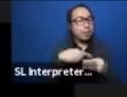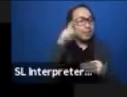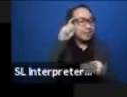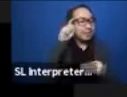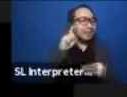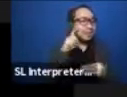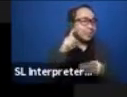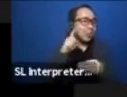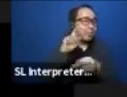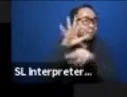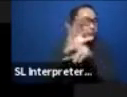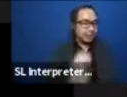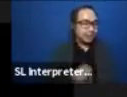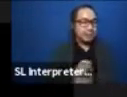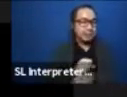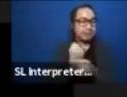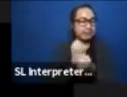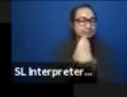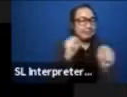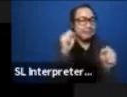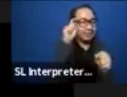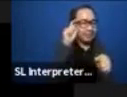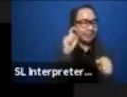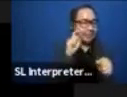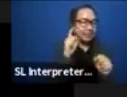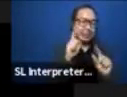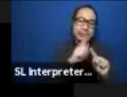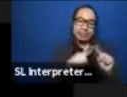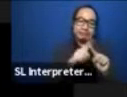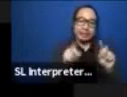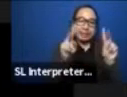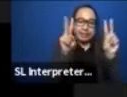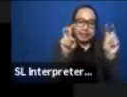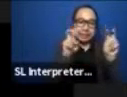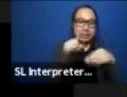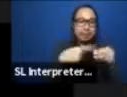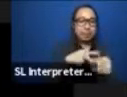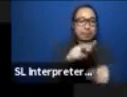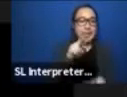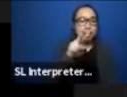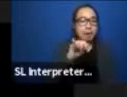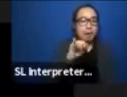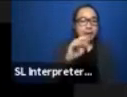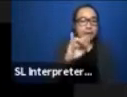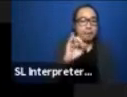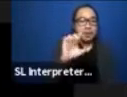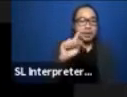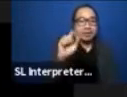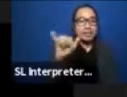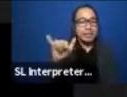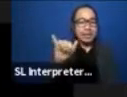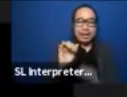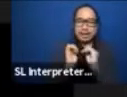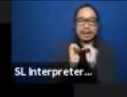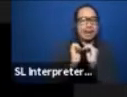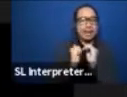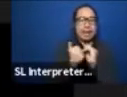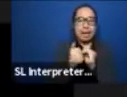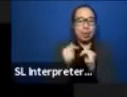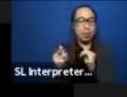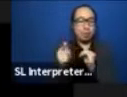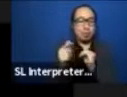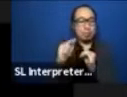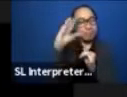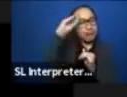sex, lots of thematics around virility came up, how men are consuming different ideas